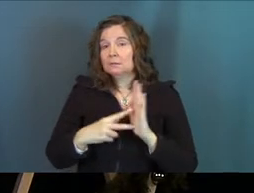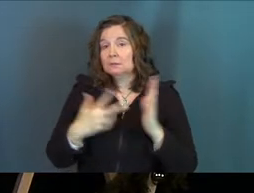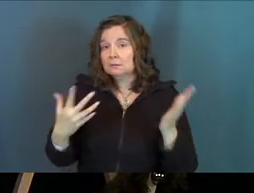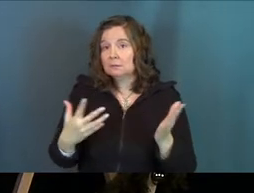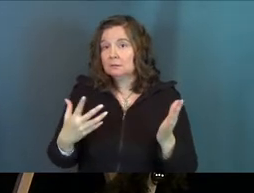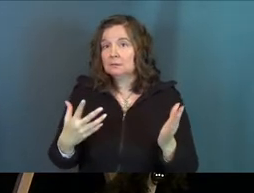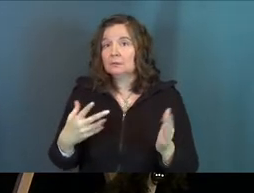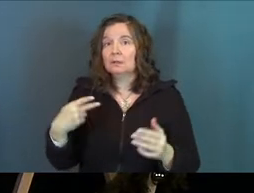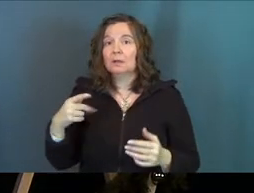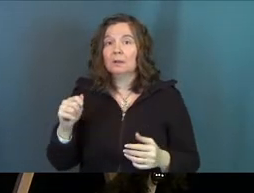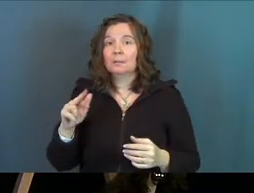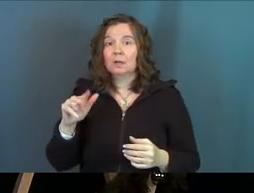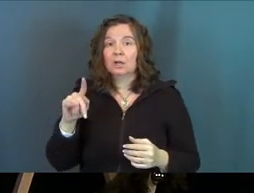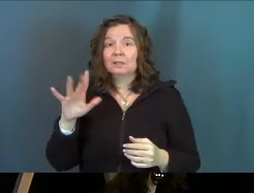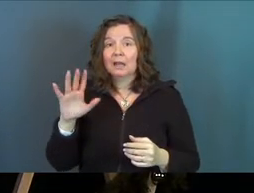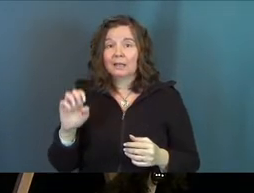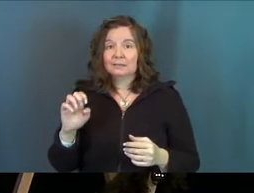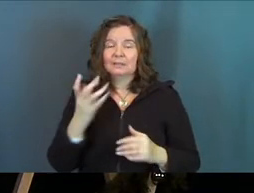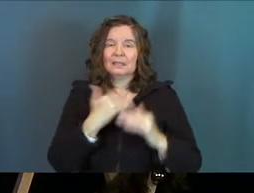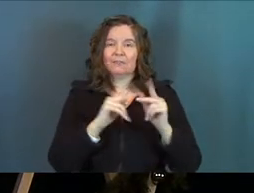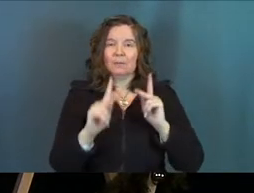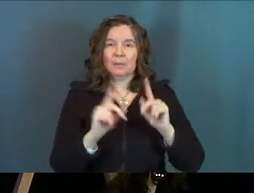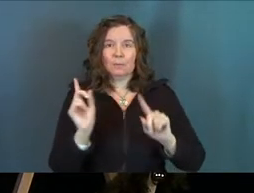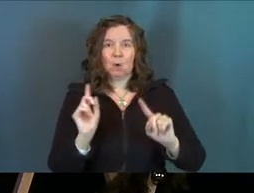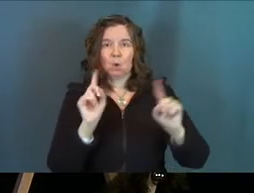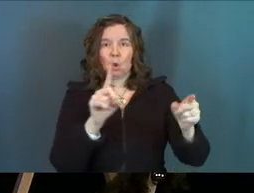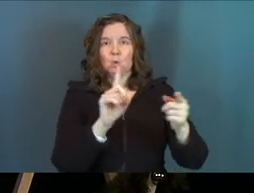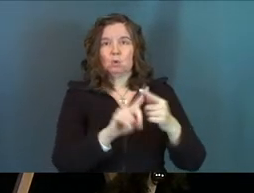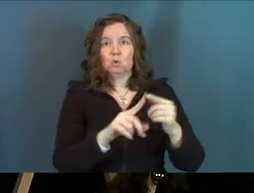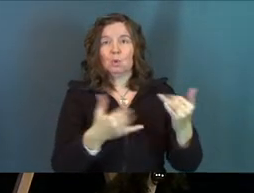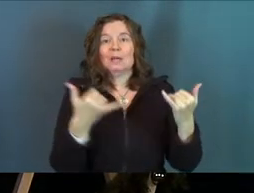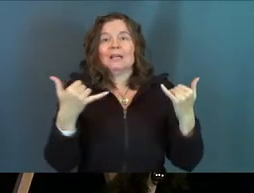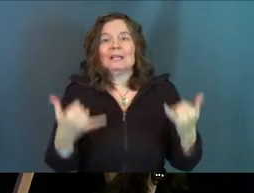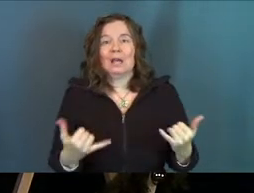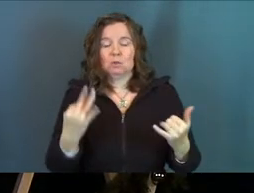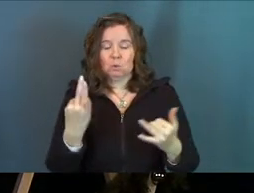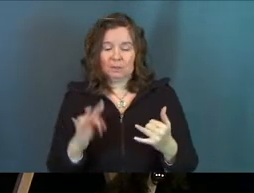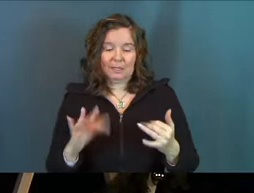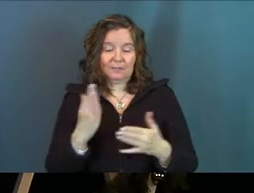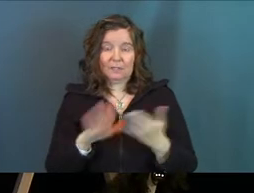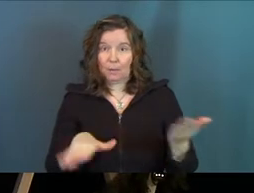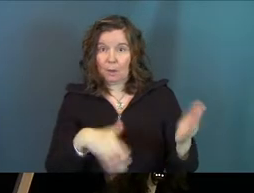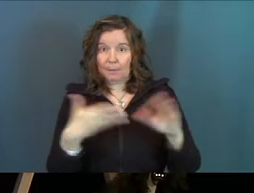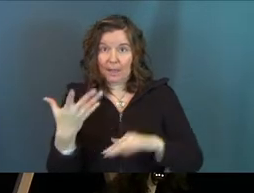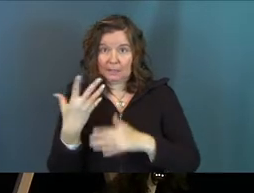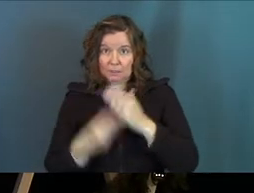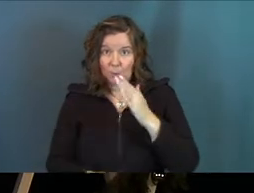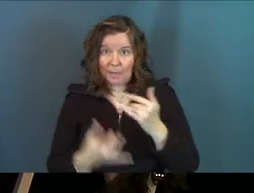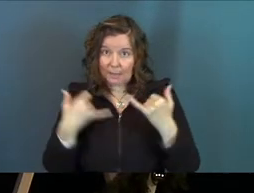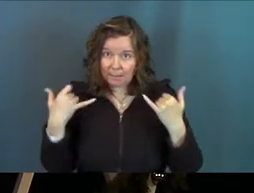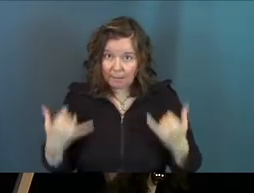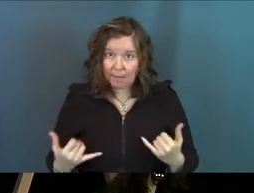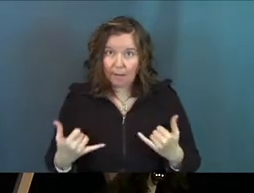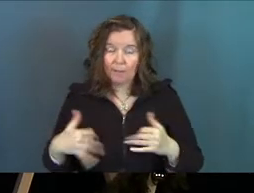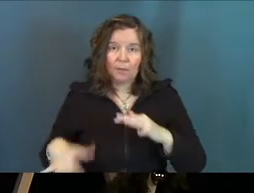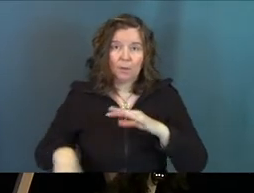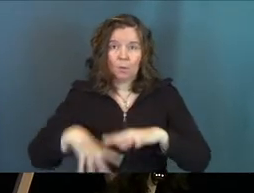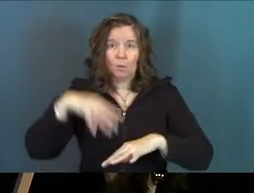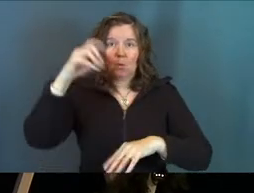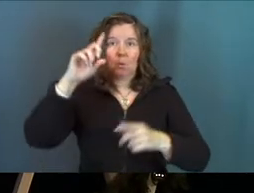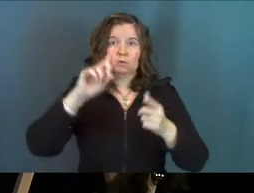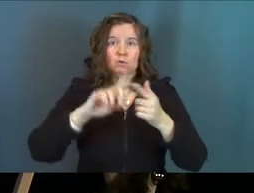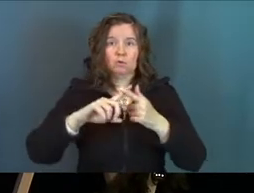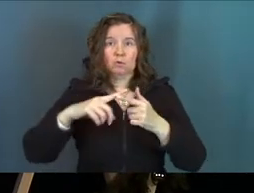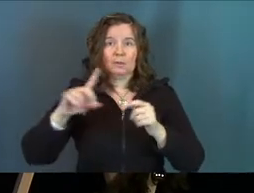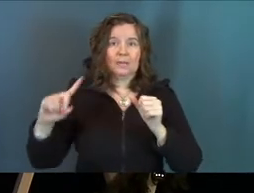is paradise is the heaven that people go to now. If someone is to pass away now, they will go